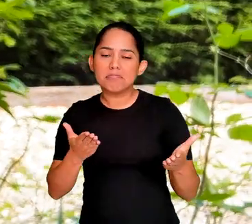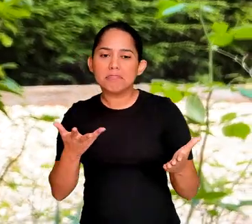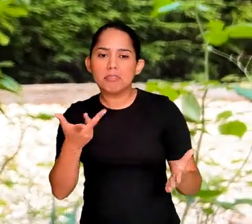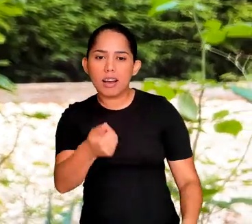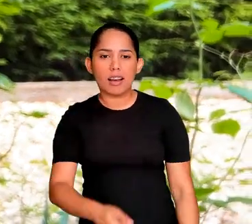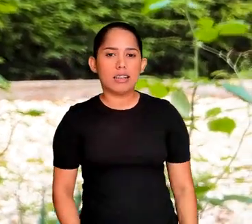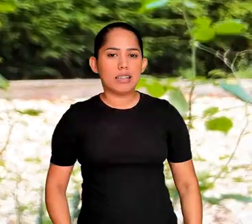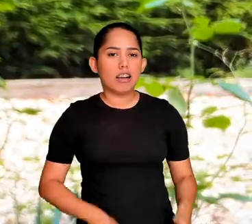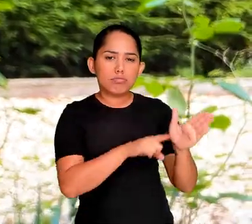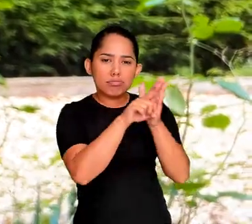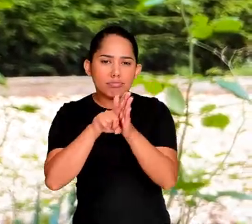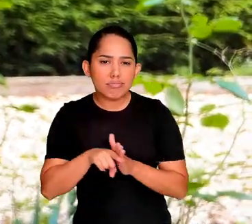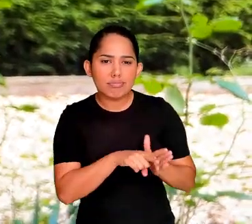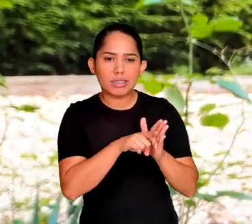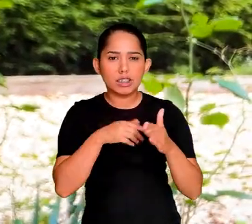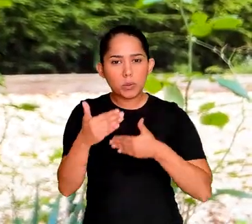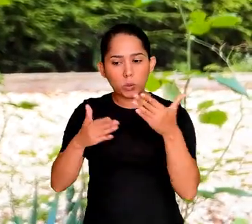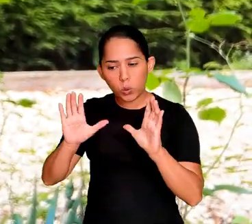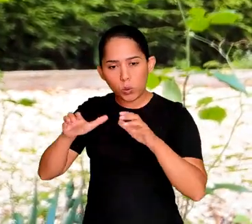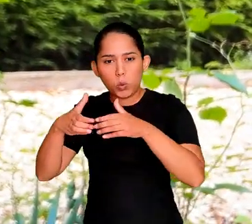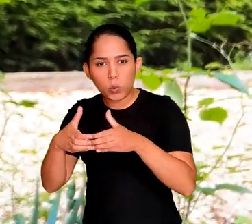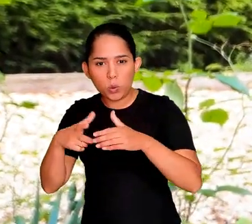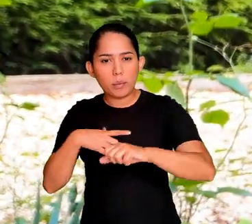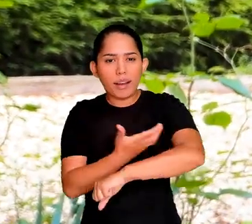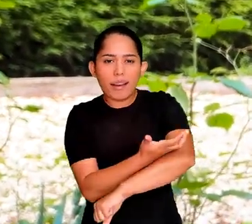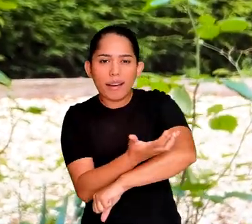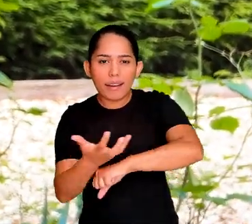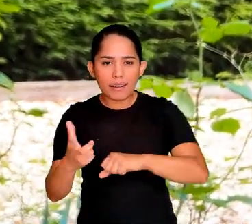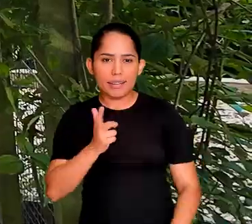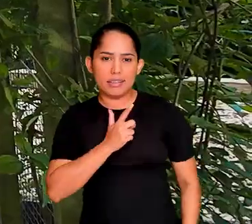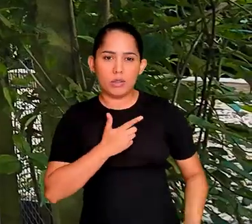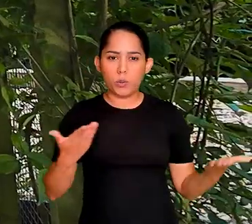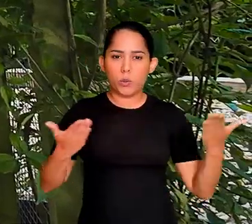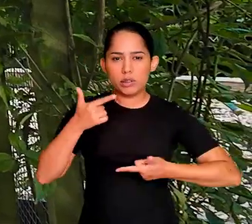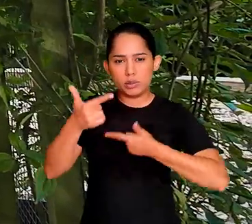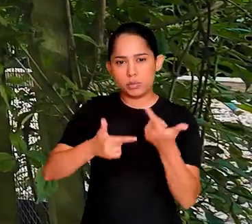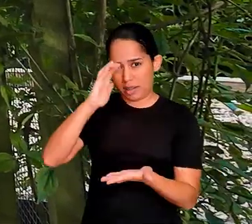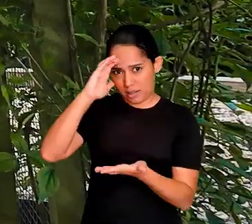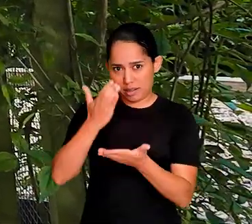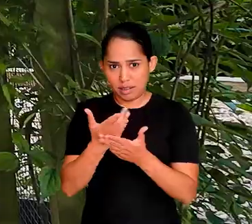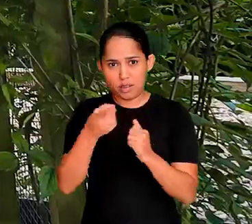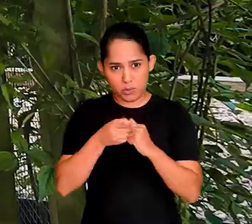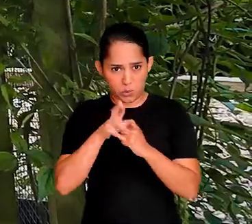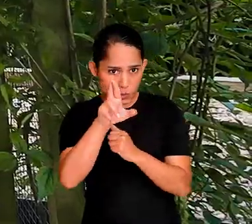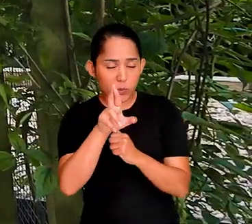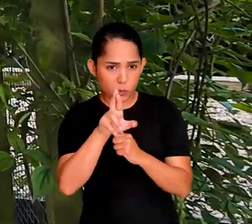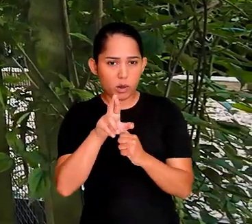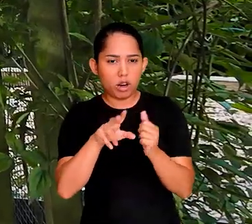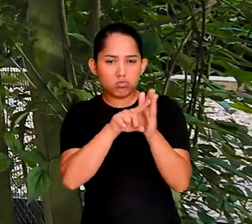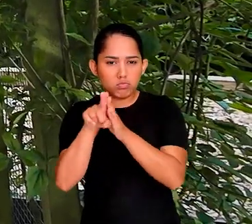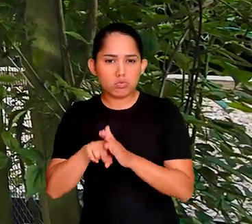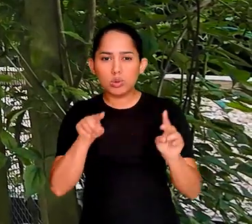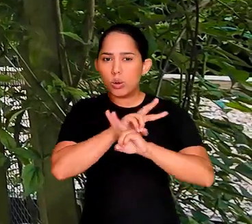charge of a research and development department for a group of vineyards. And today I am working on a PhD